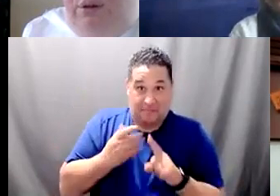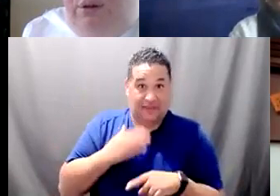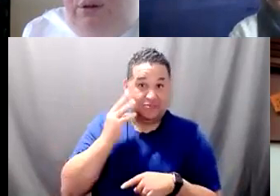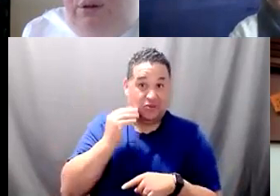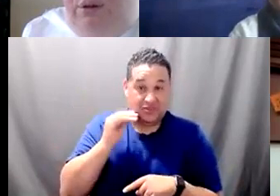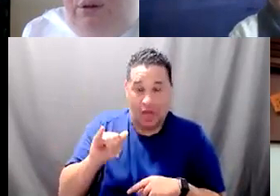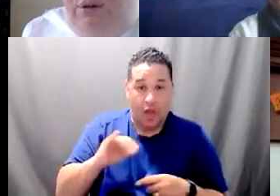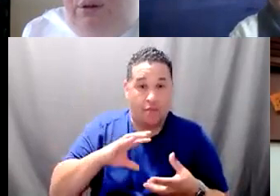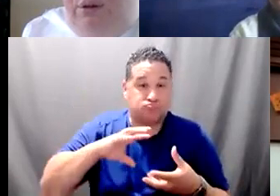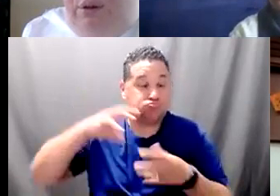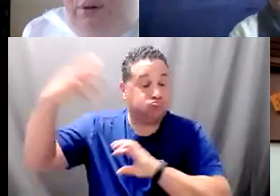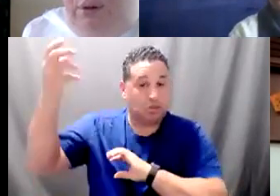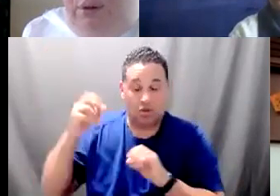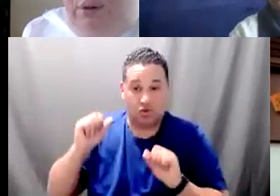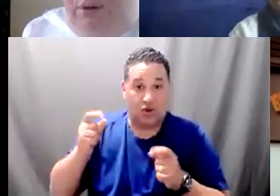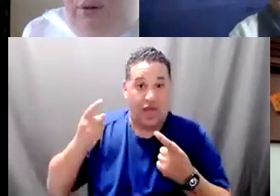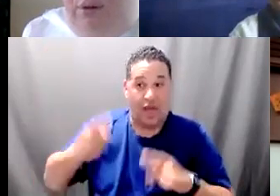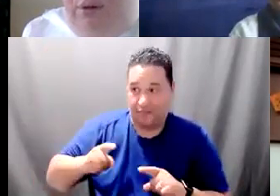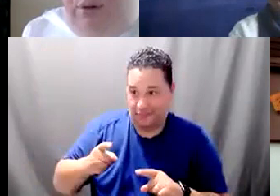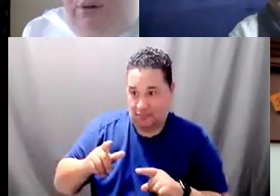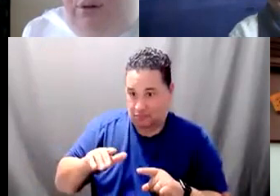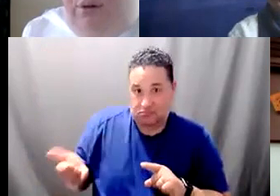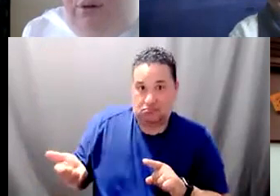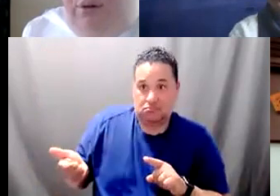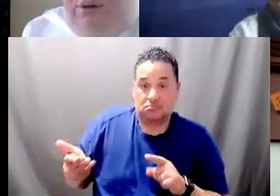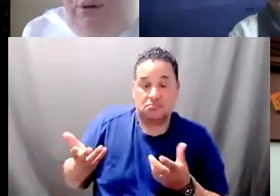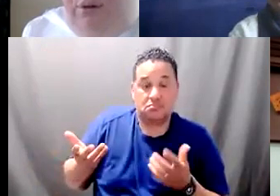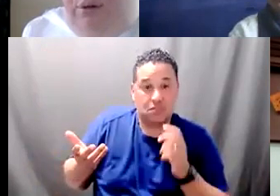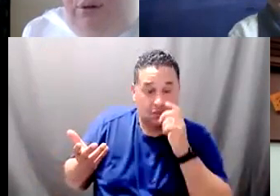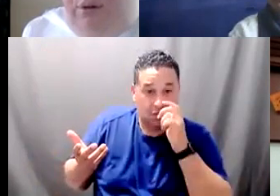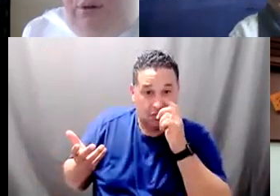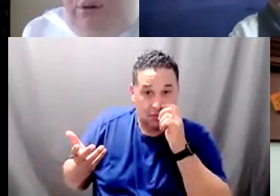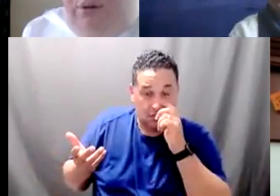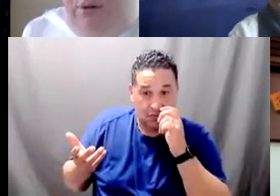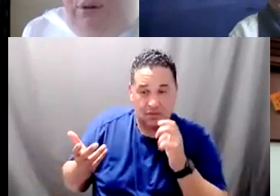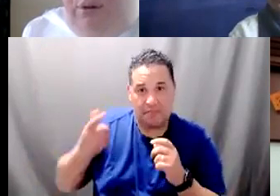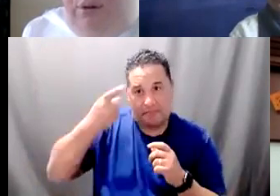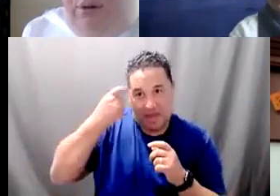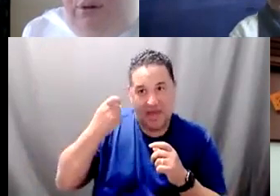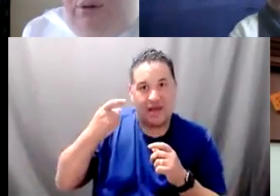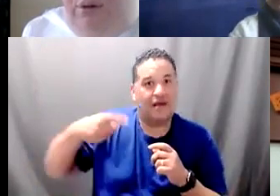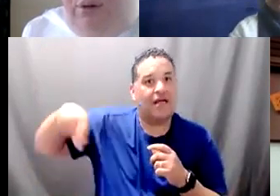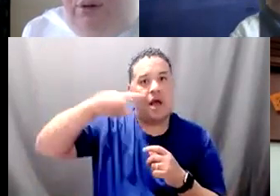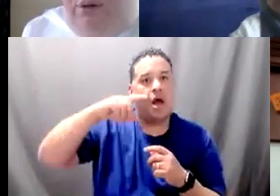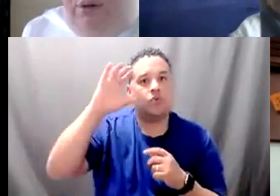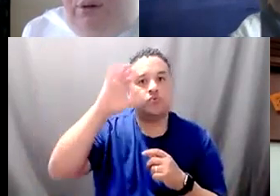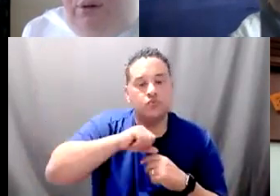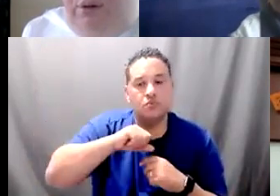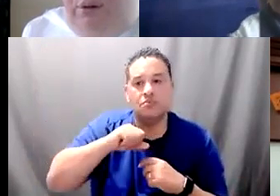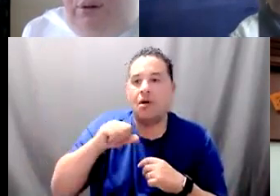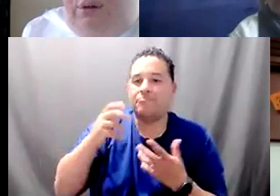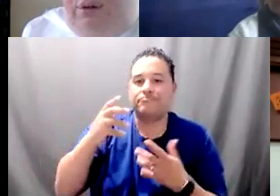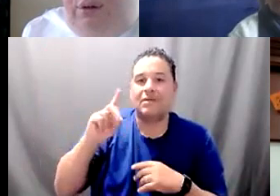catastrophe that could have been him no longer being with us, from the assumption or the presumption that a